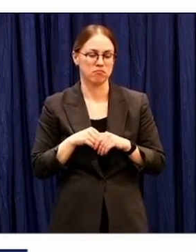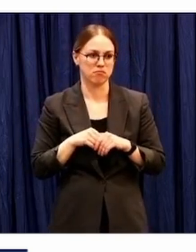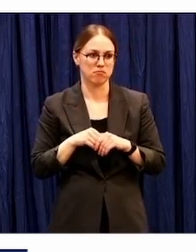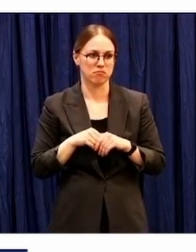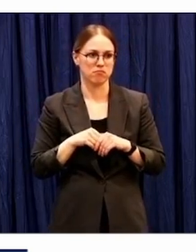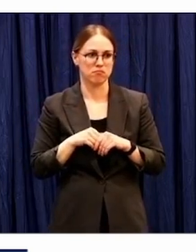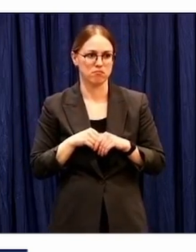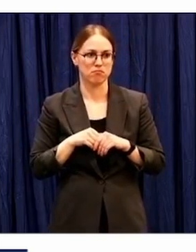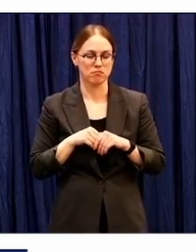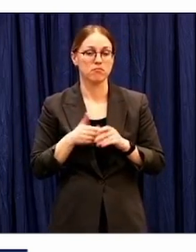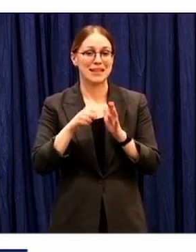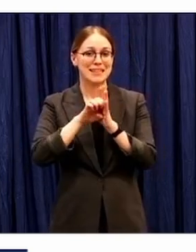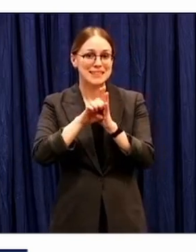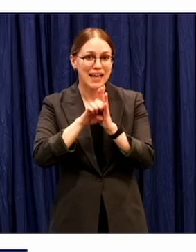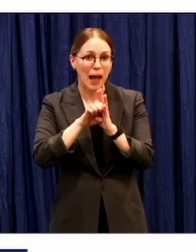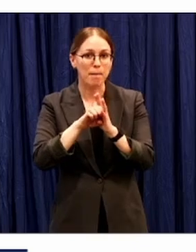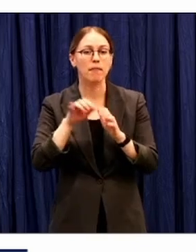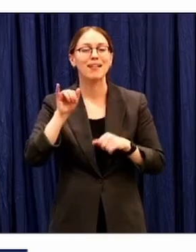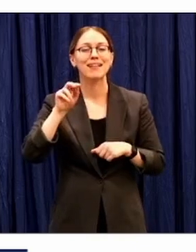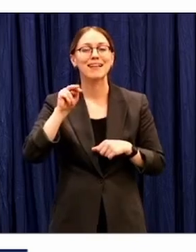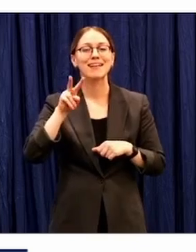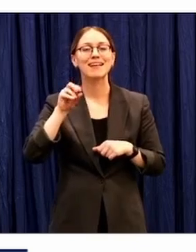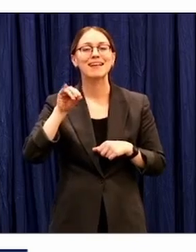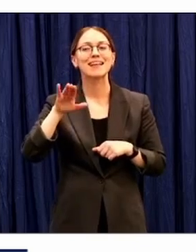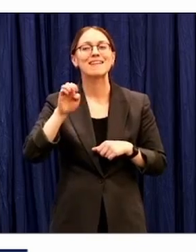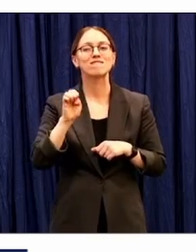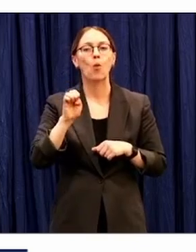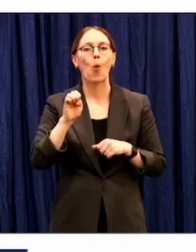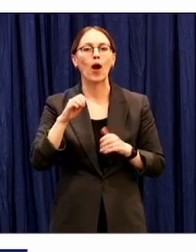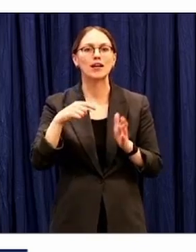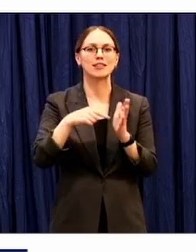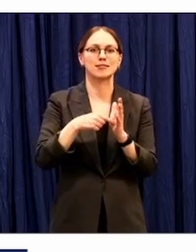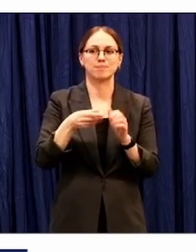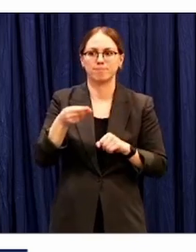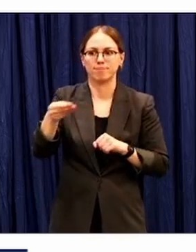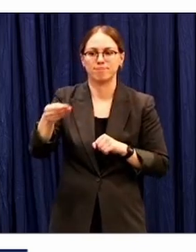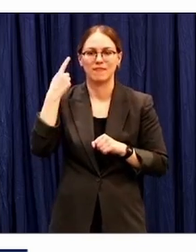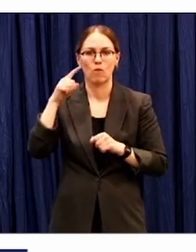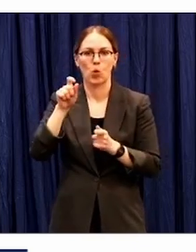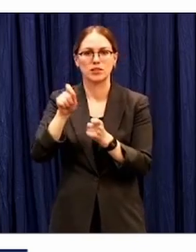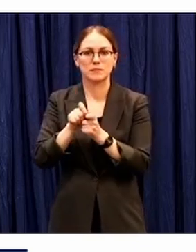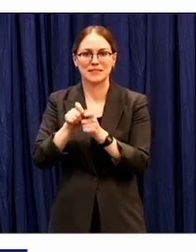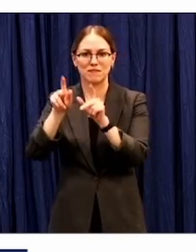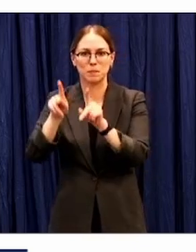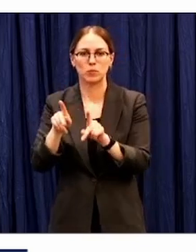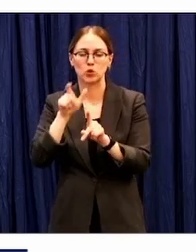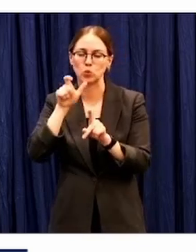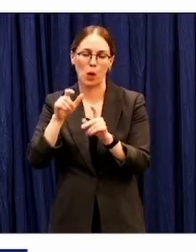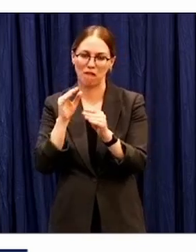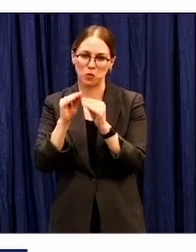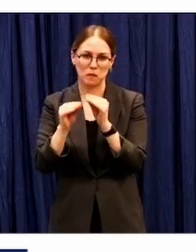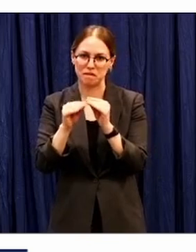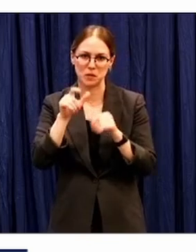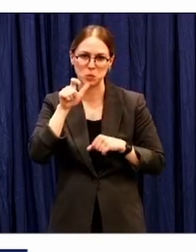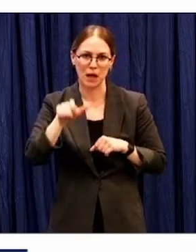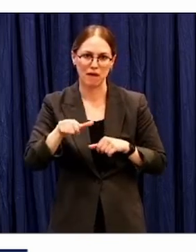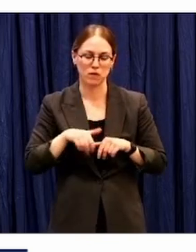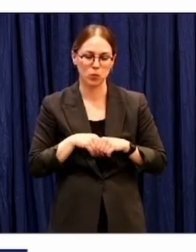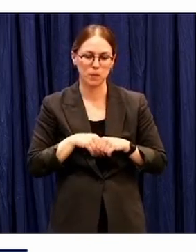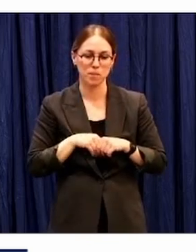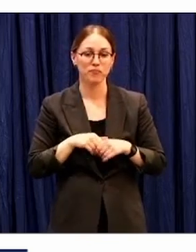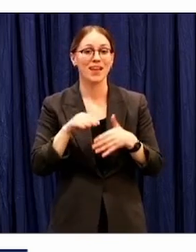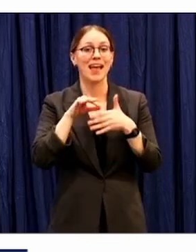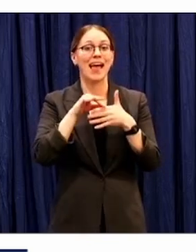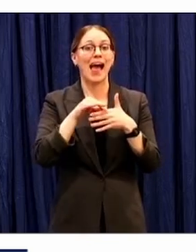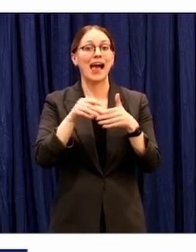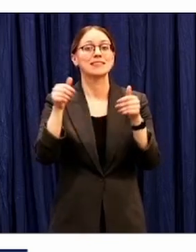An example of that would be an invoice that is meant for a specific person. And then the last item is content posted by